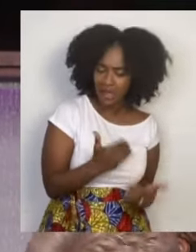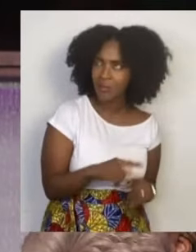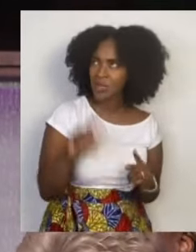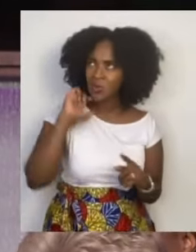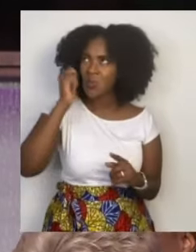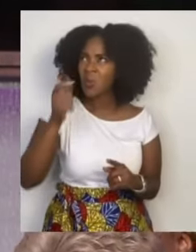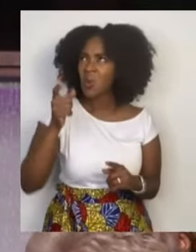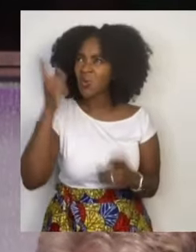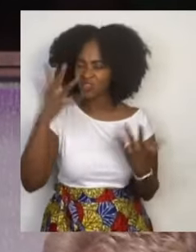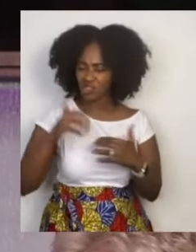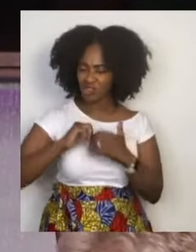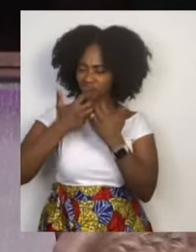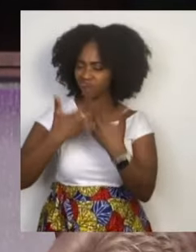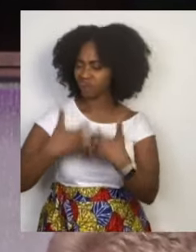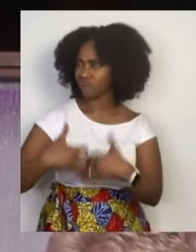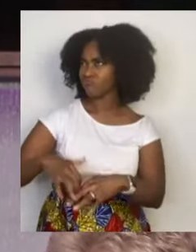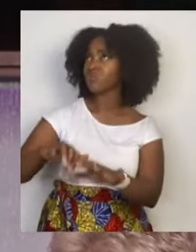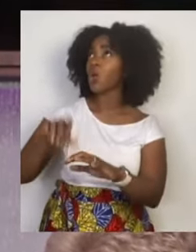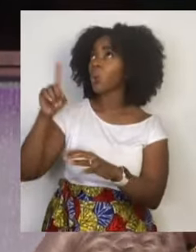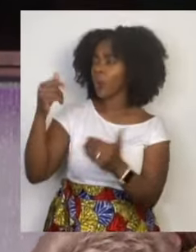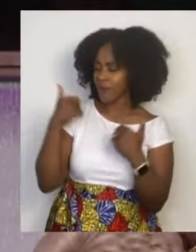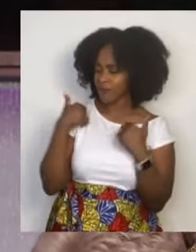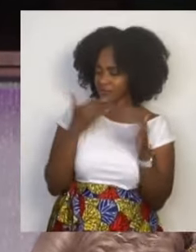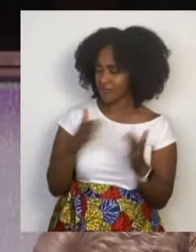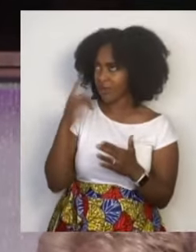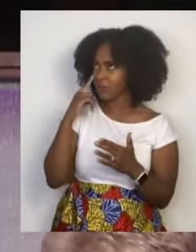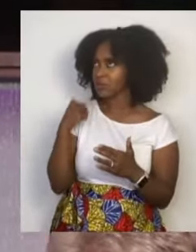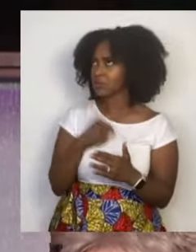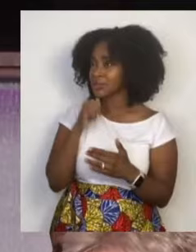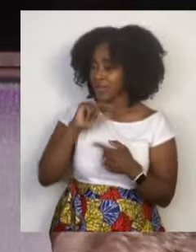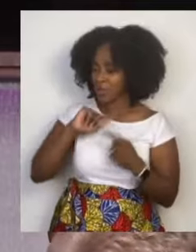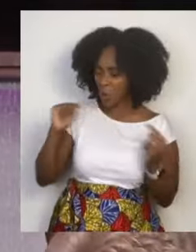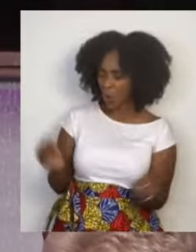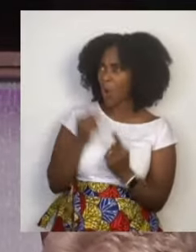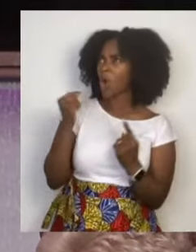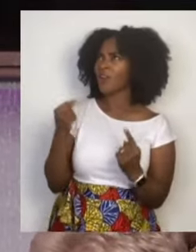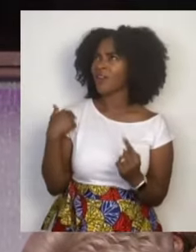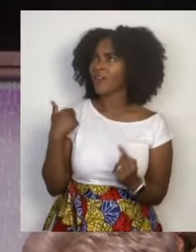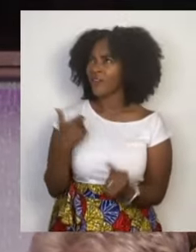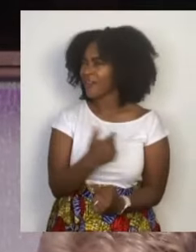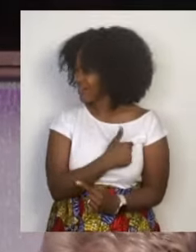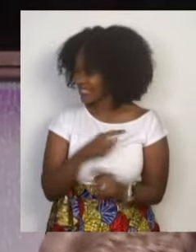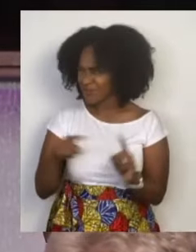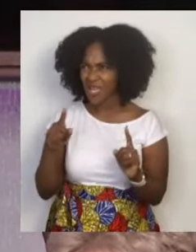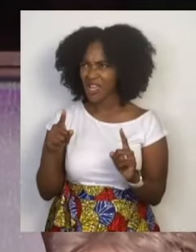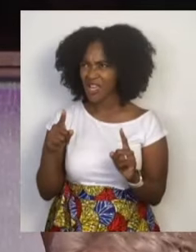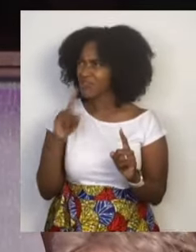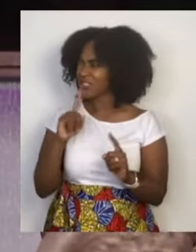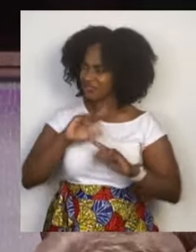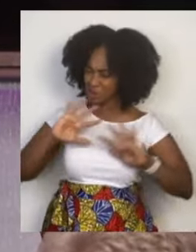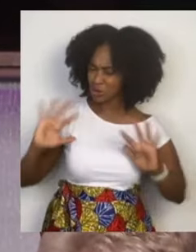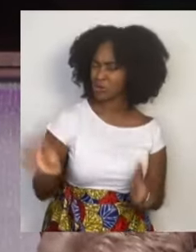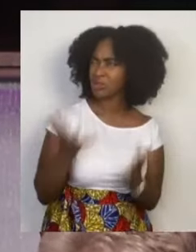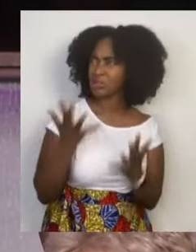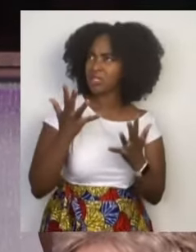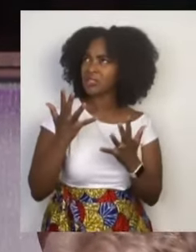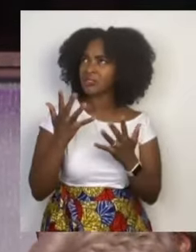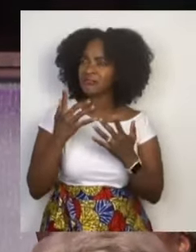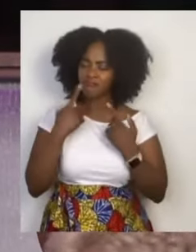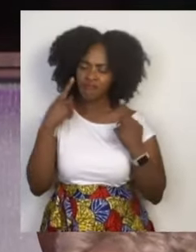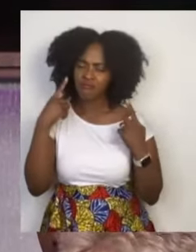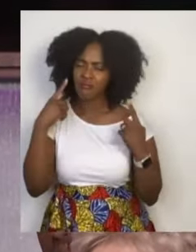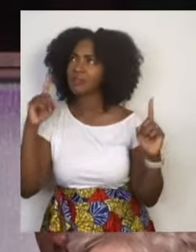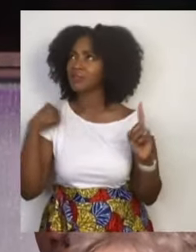to harm us, that those plans are to prosper us and to give us a hope and to give us a future.